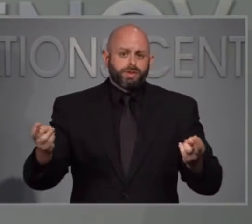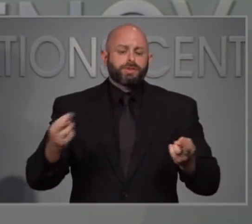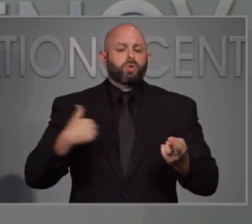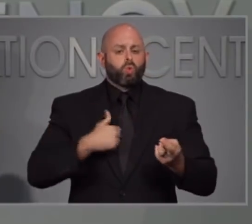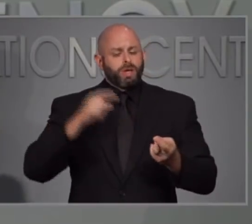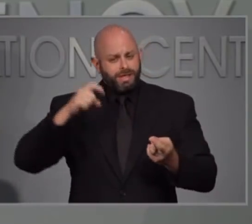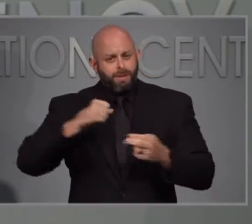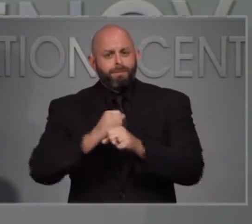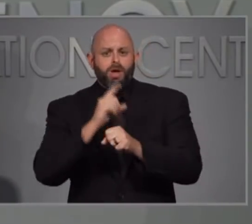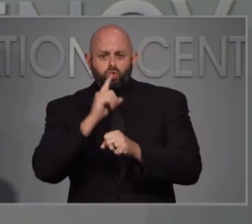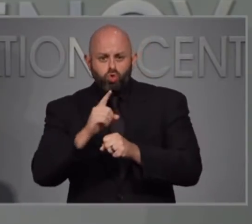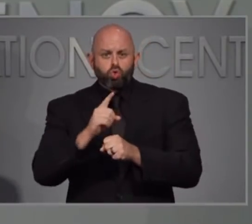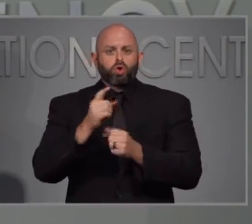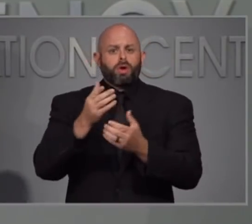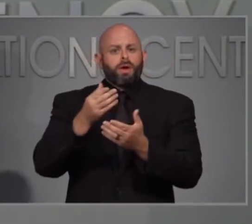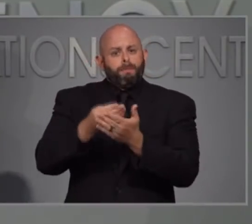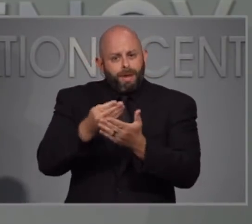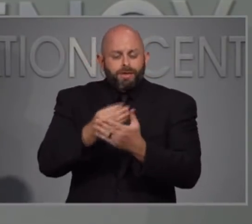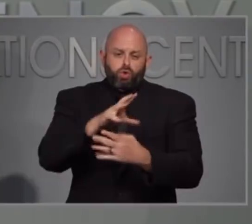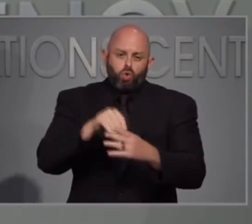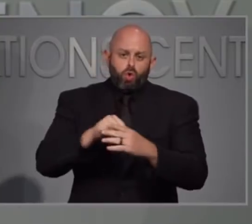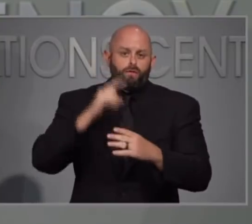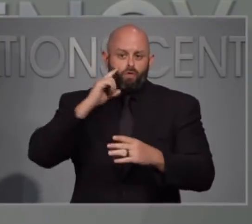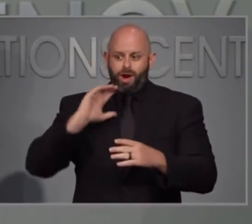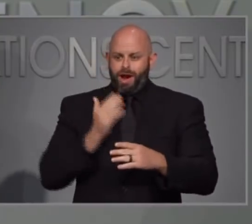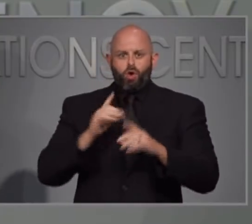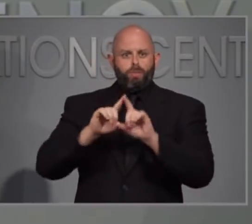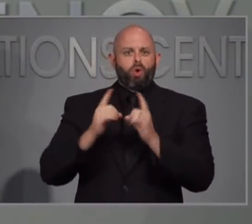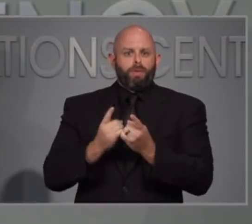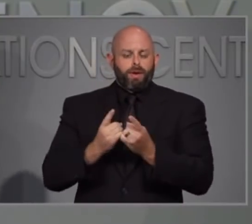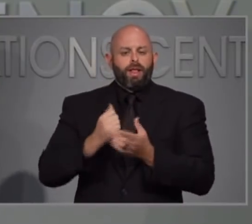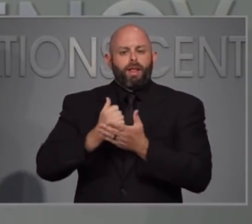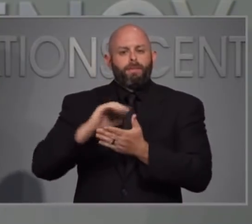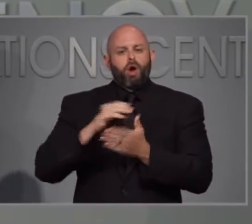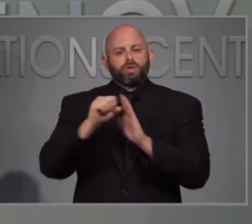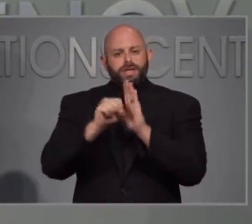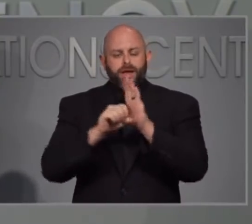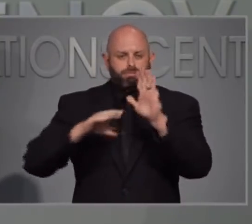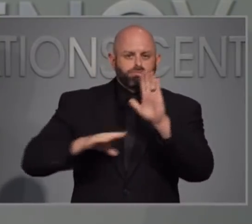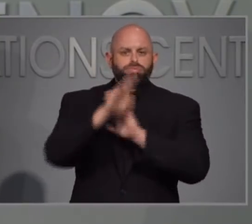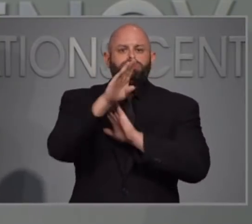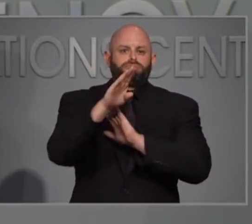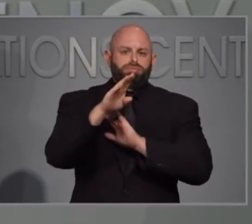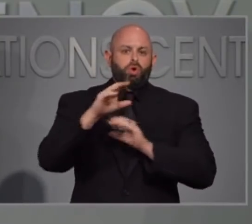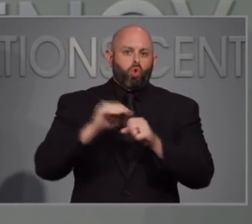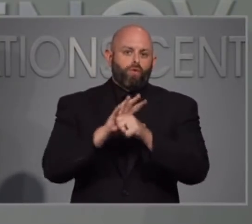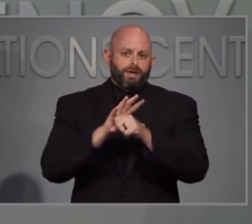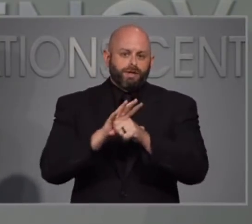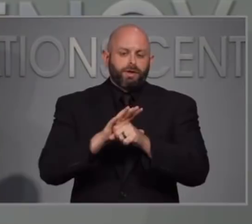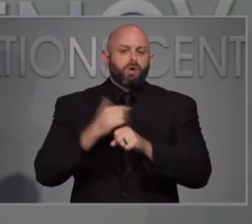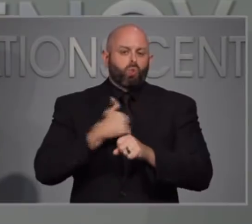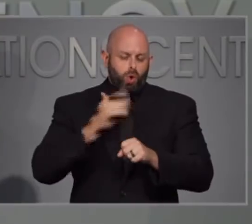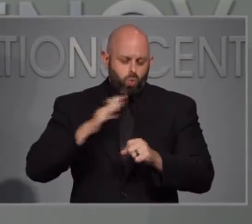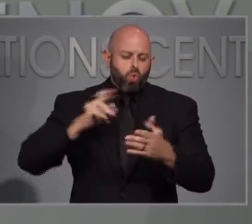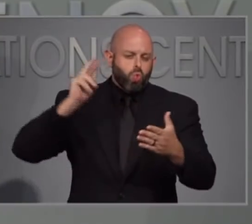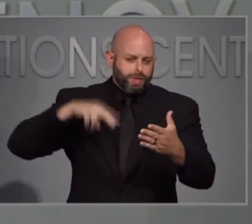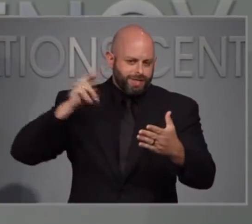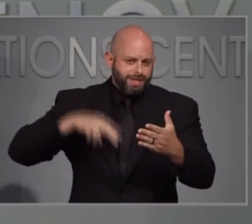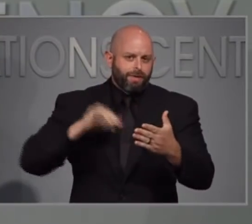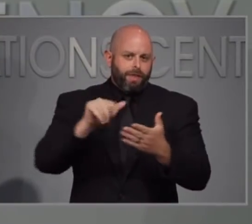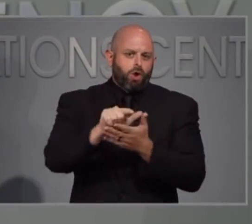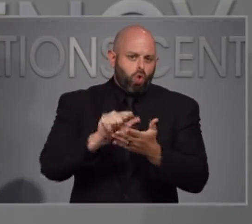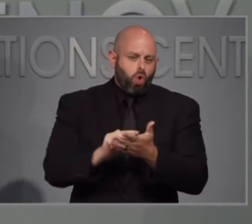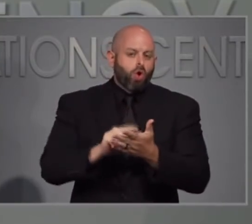included in for our department in helping our state respond and recover from COVID-19. We'll be sure to be reading the details of what's